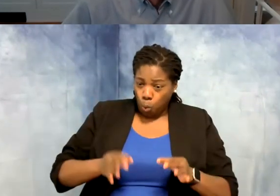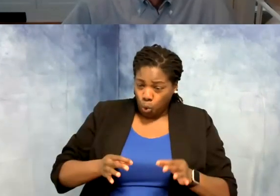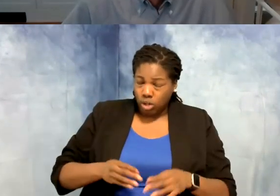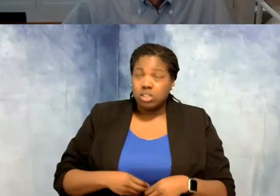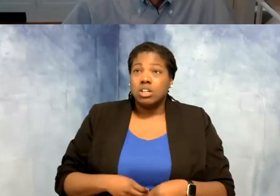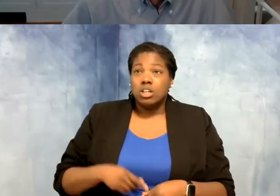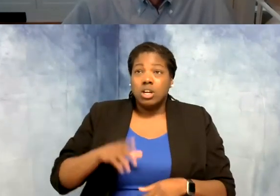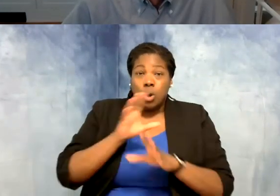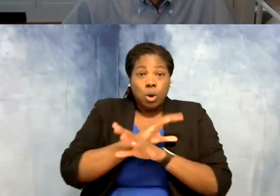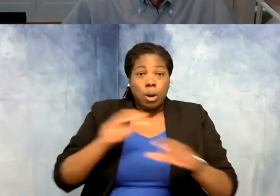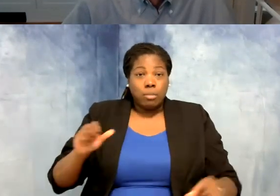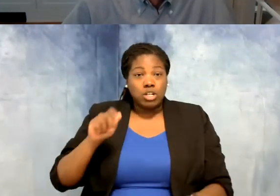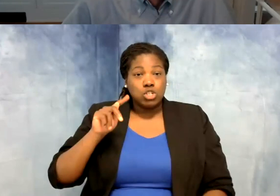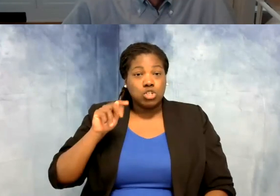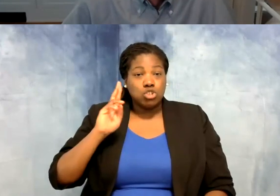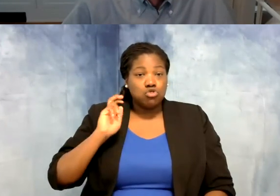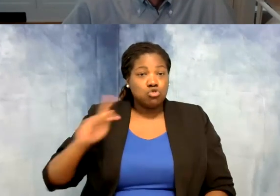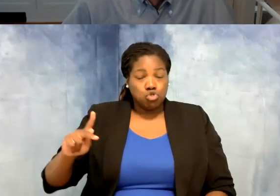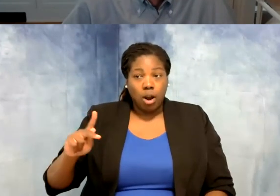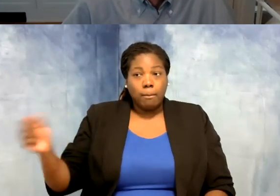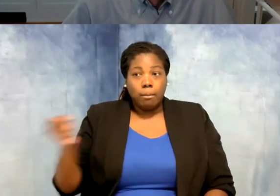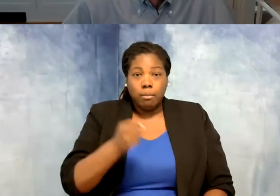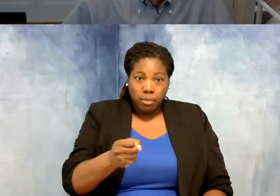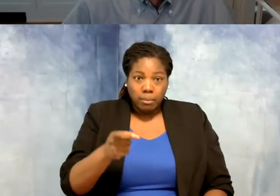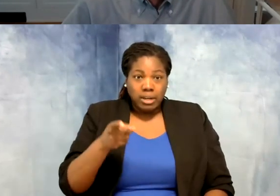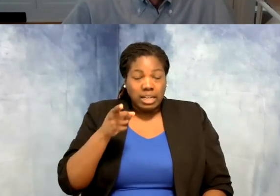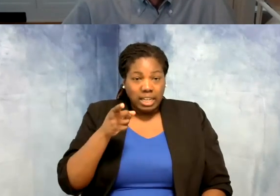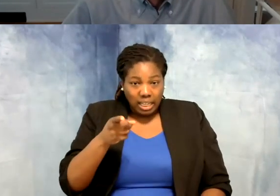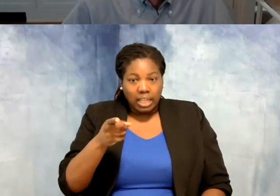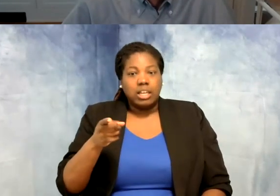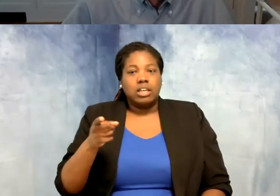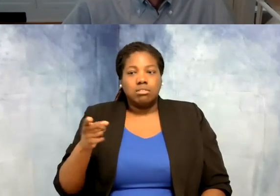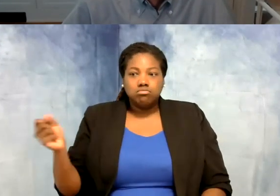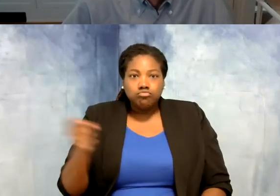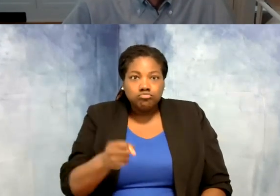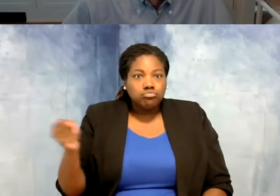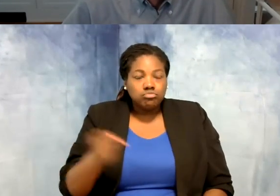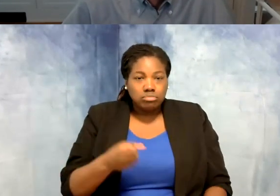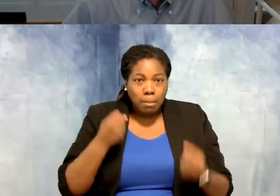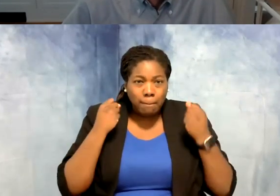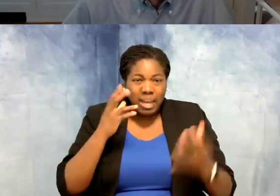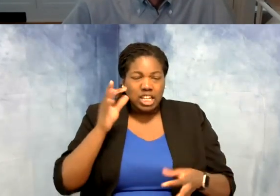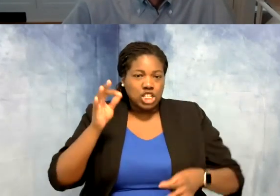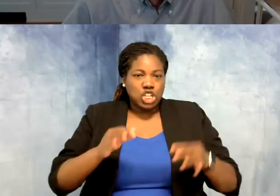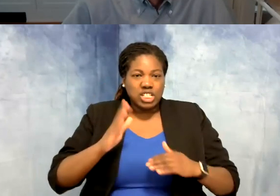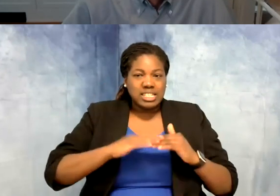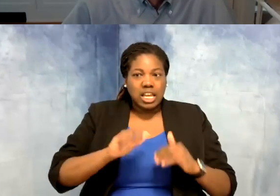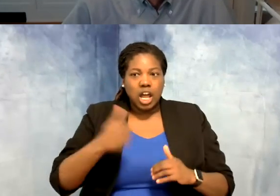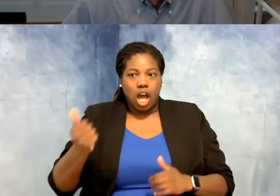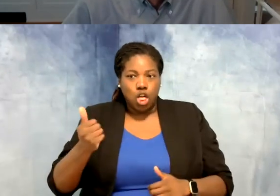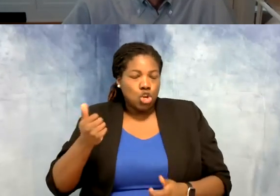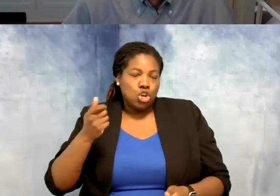when President Trump was in office, he was able to nominate and get through more judges, more federal judges than any other president save